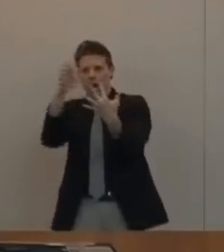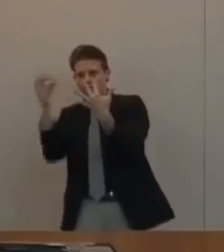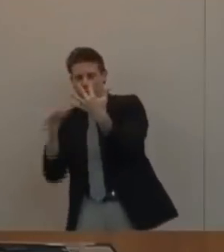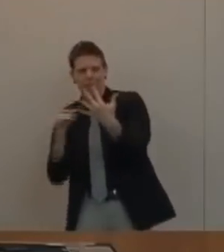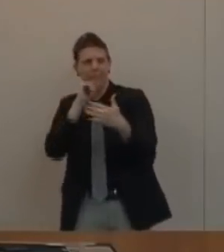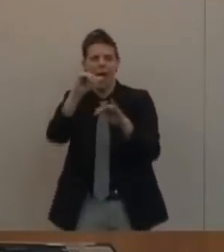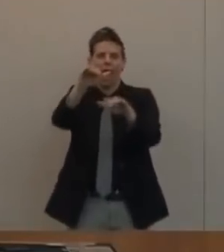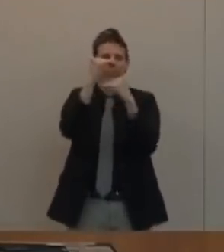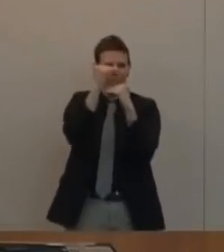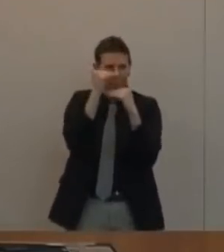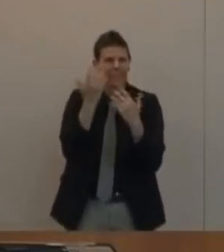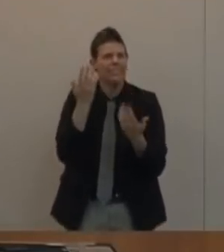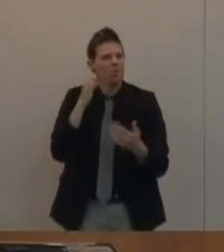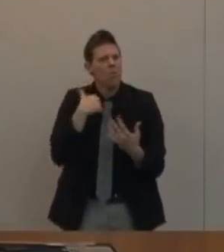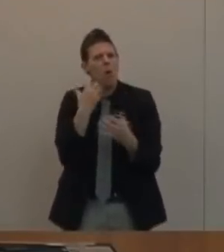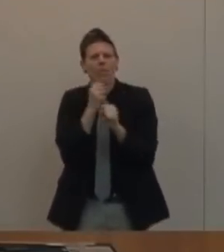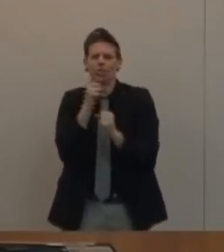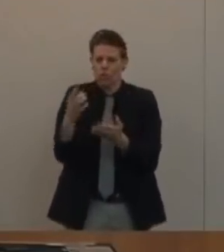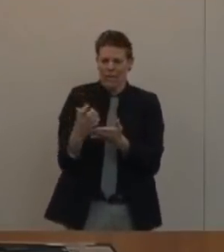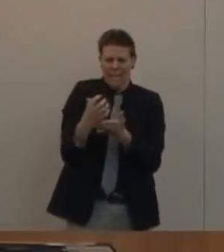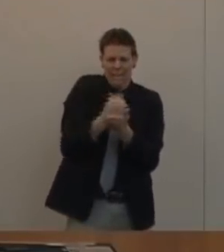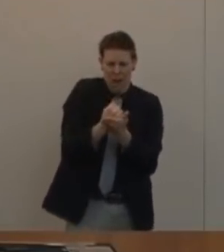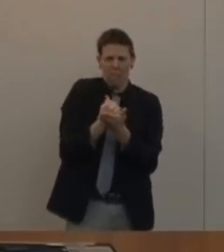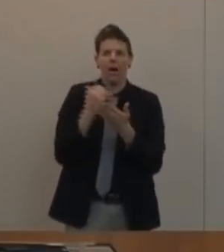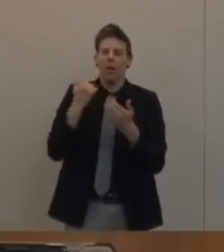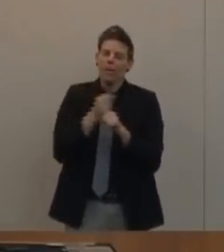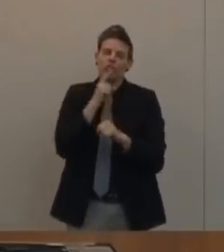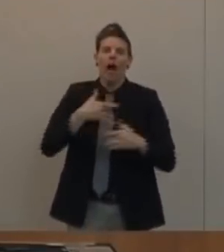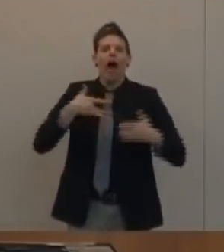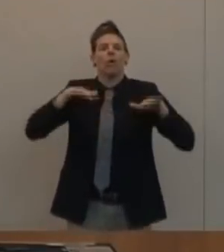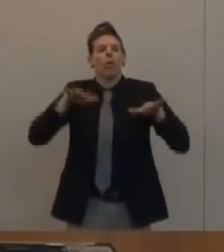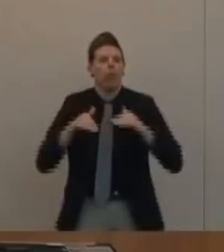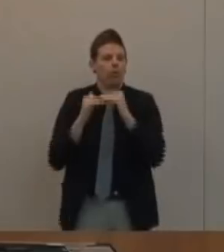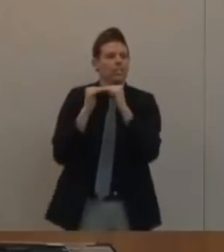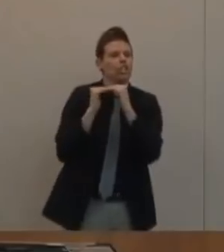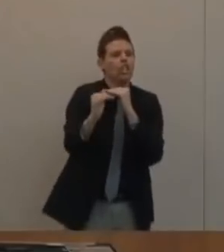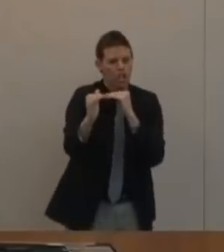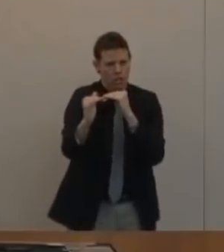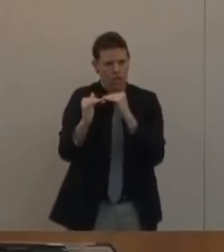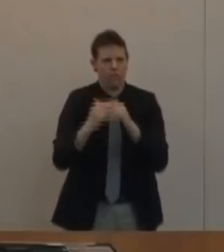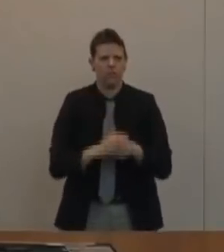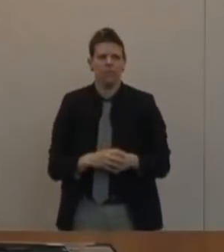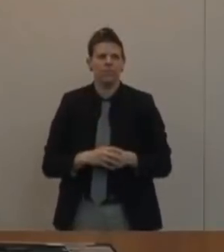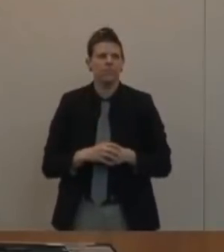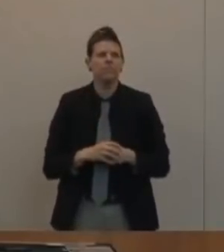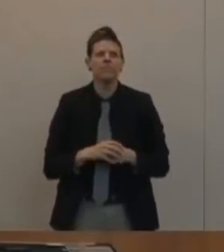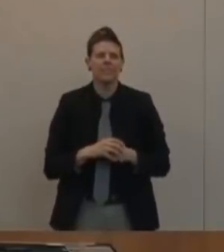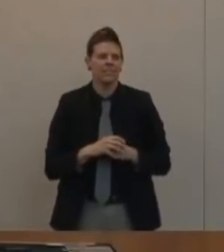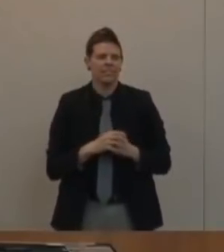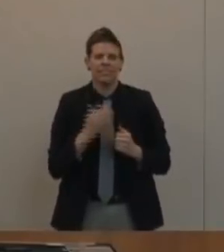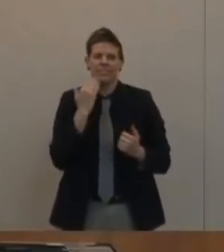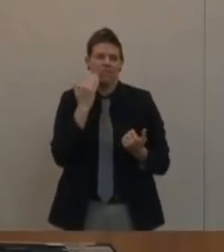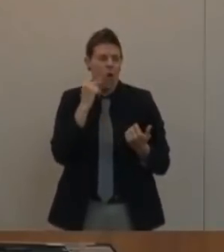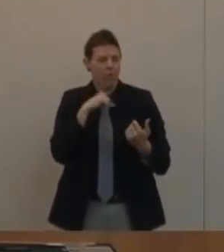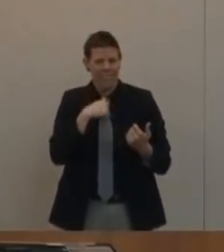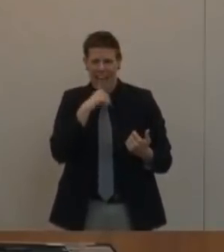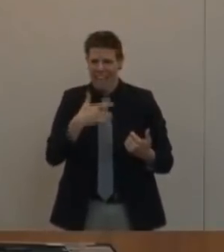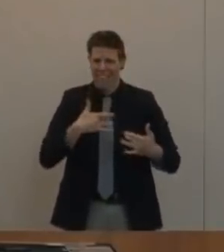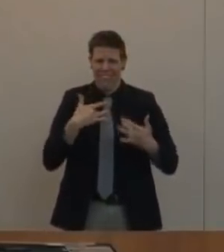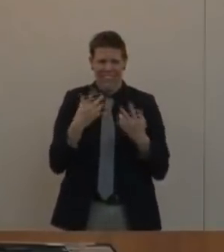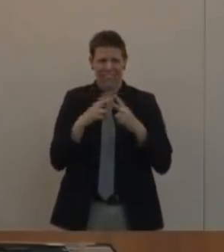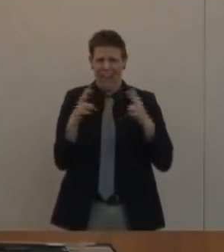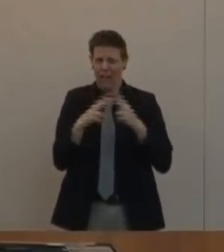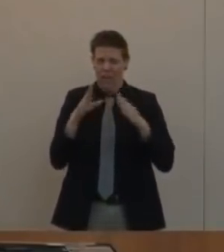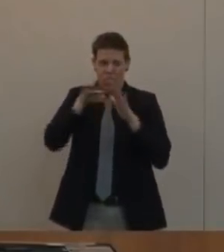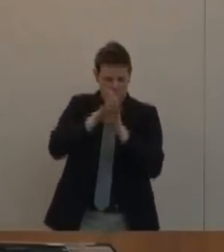income security to New Mexicans who are not feeling very secure about what the